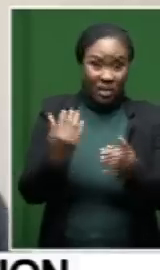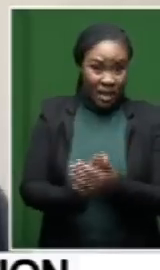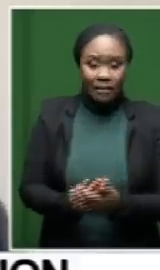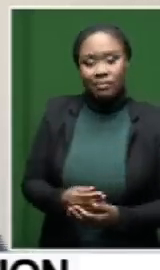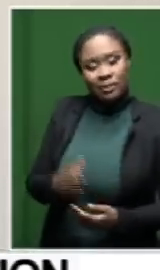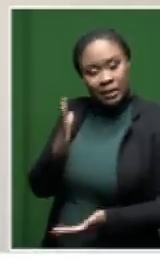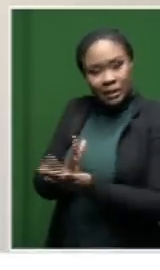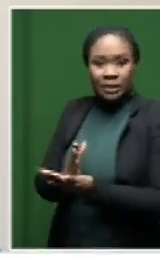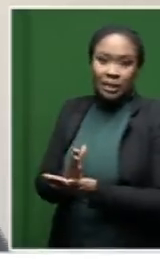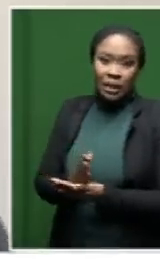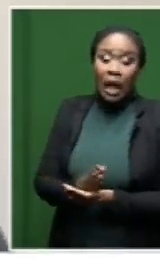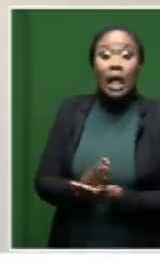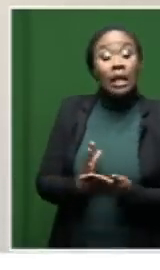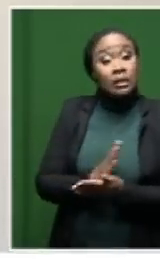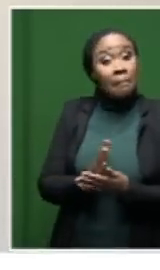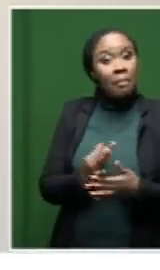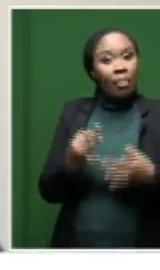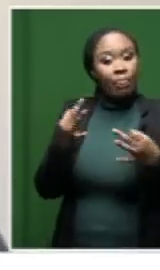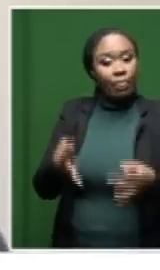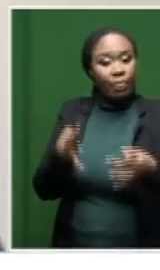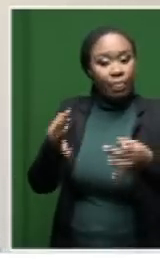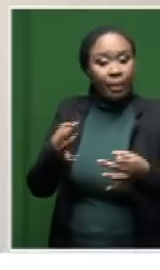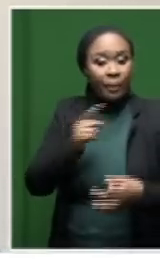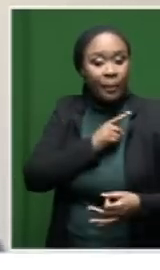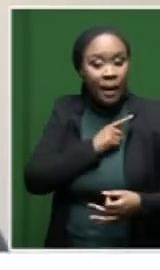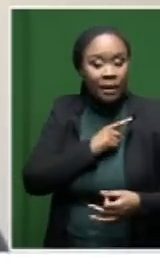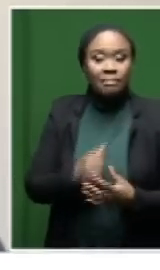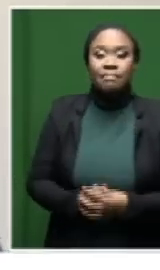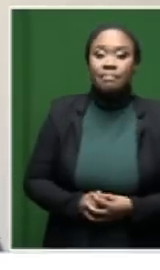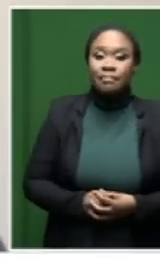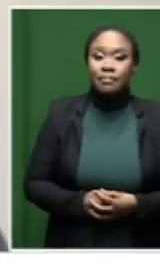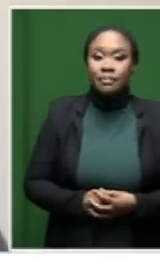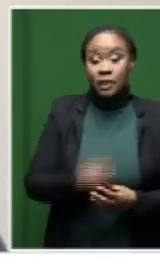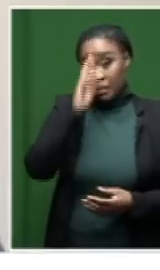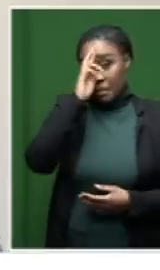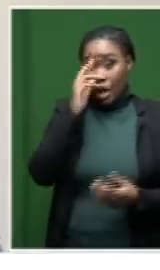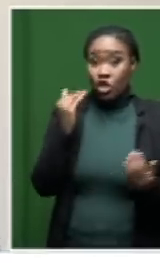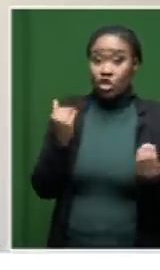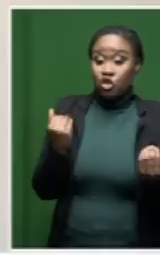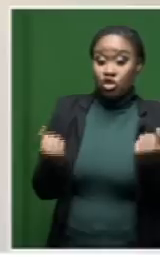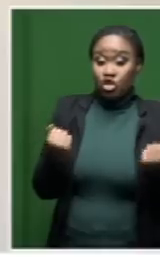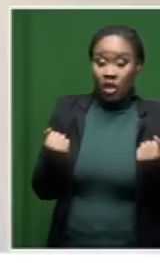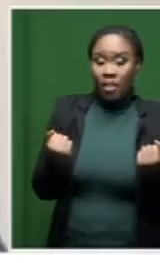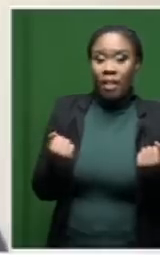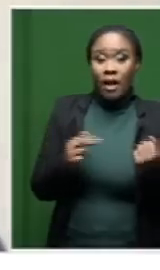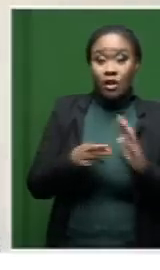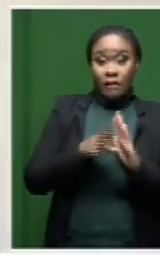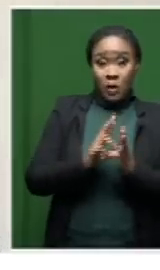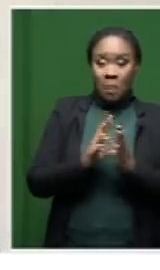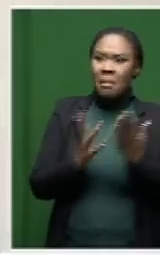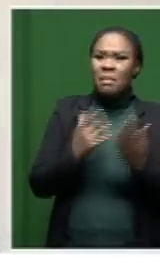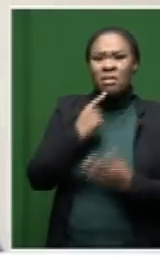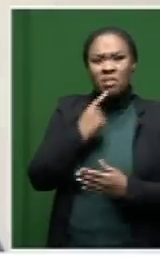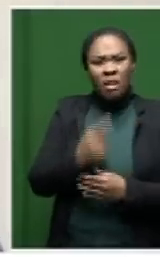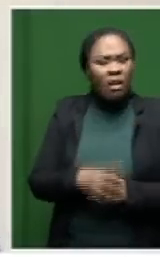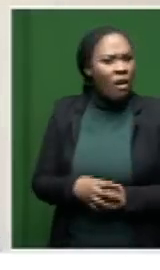will contribute to that delay is that there are inevitable applications for judicial review. Some of the complaints are people were